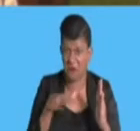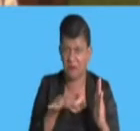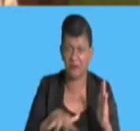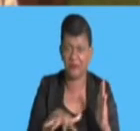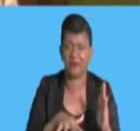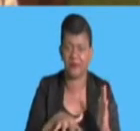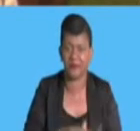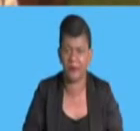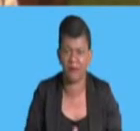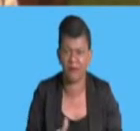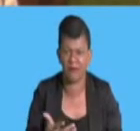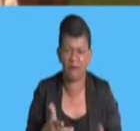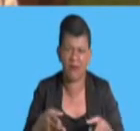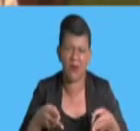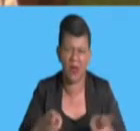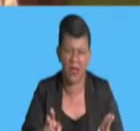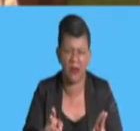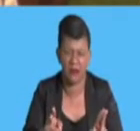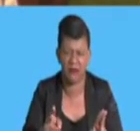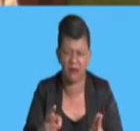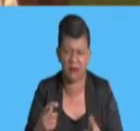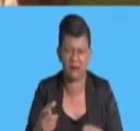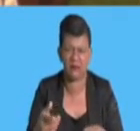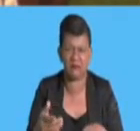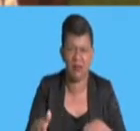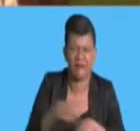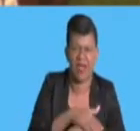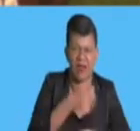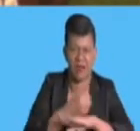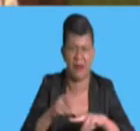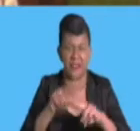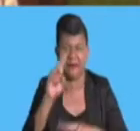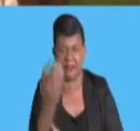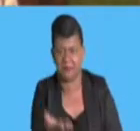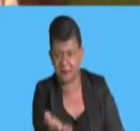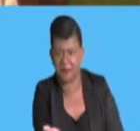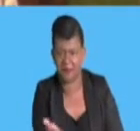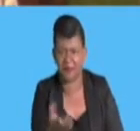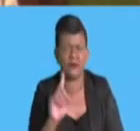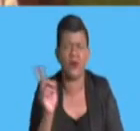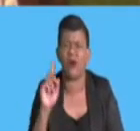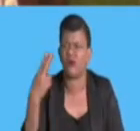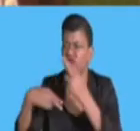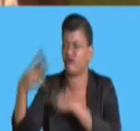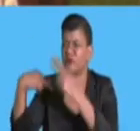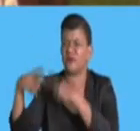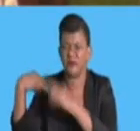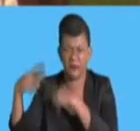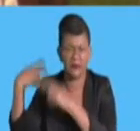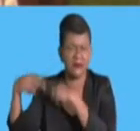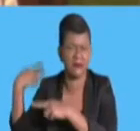side continue to use to cover up the Fiji First government's failings. But what will their legacy be, I ask Mr. Speaker? What is going to be their